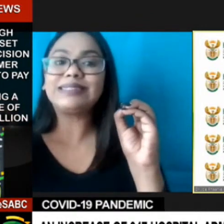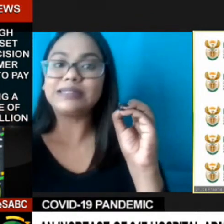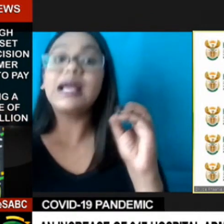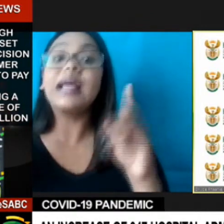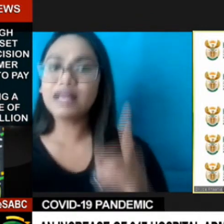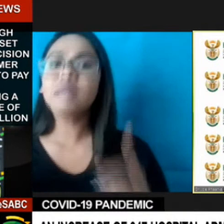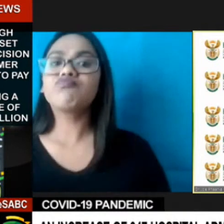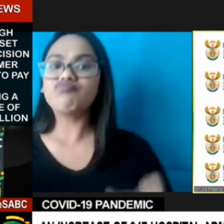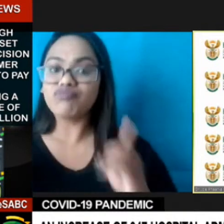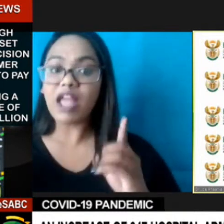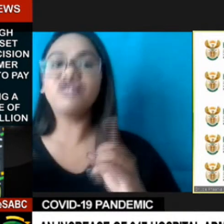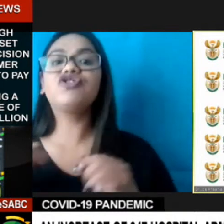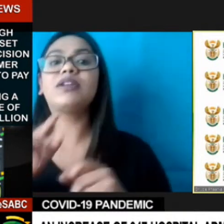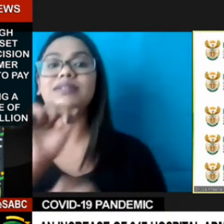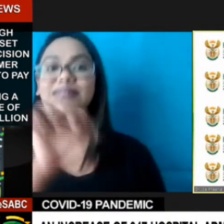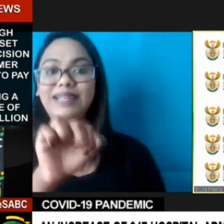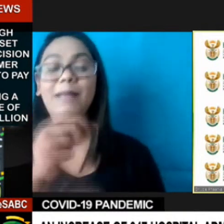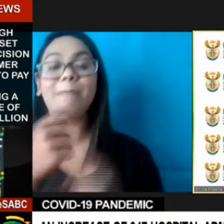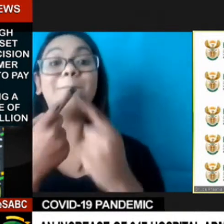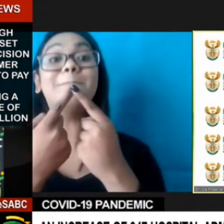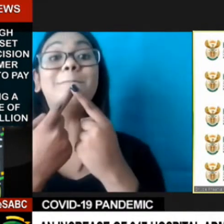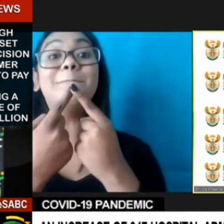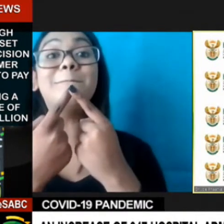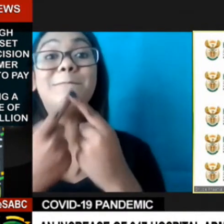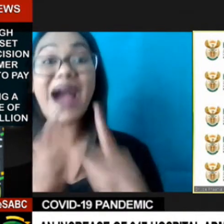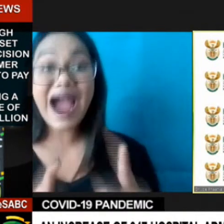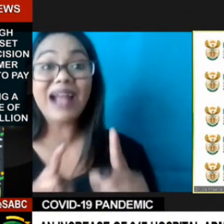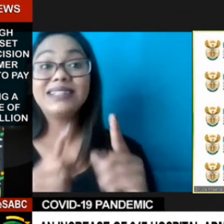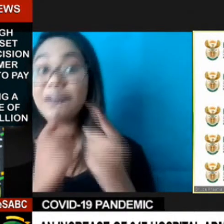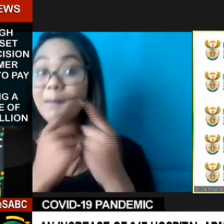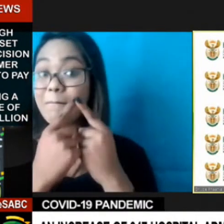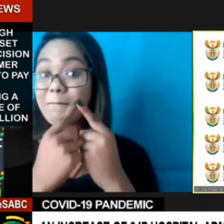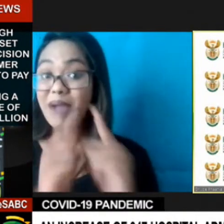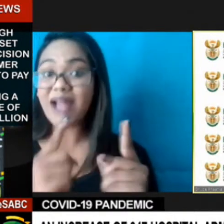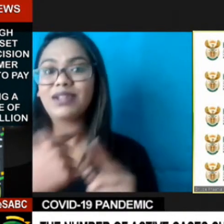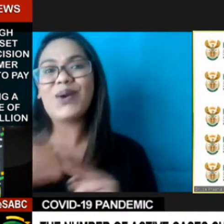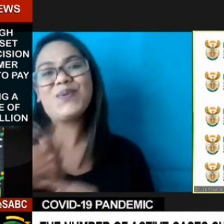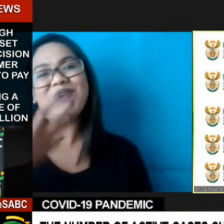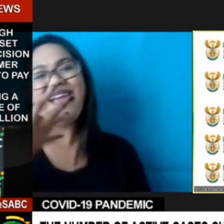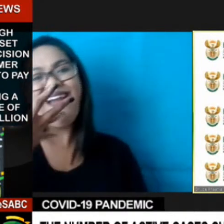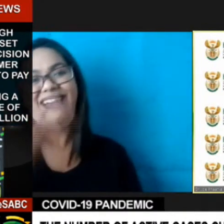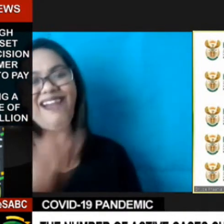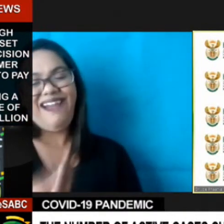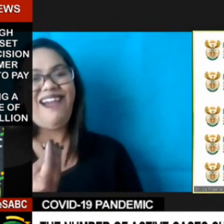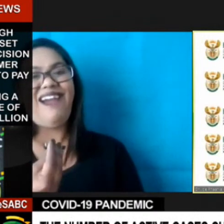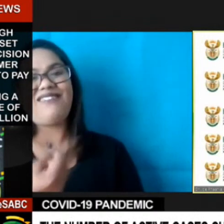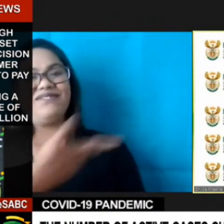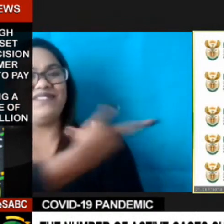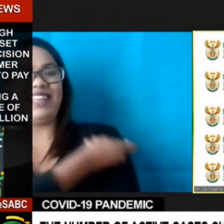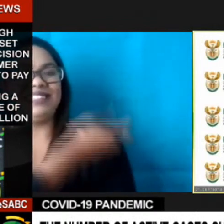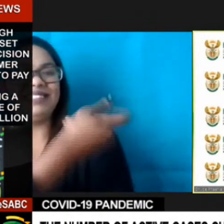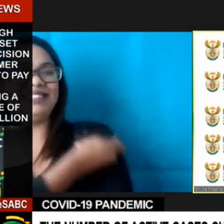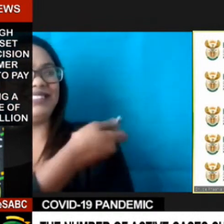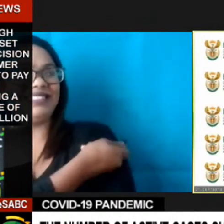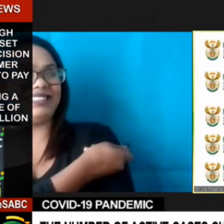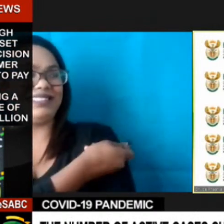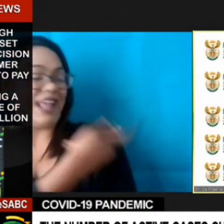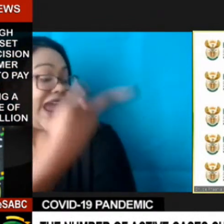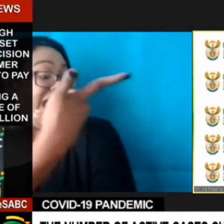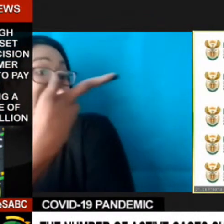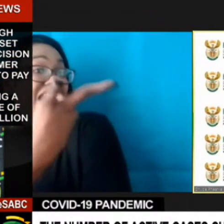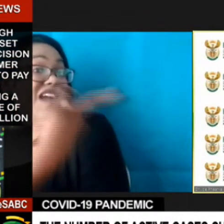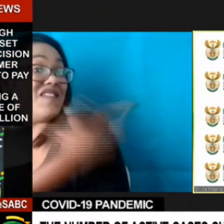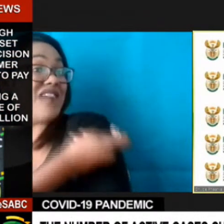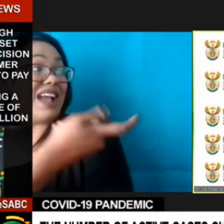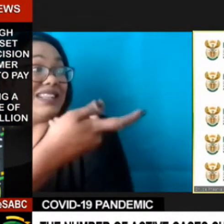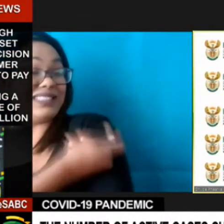in addition, natural immunity of people who have already had contact with the virus, is also adding to the